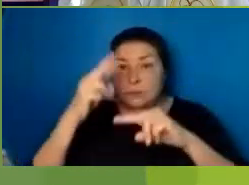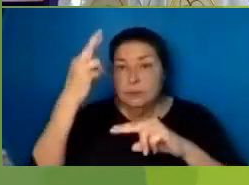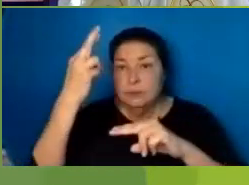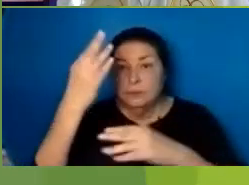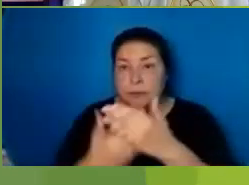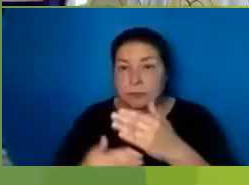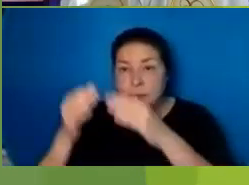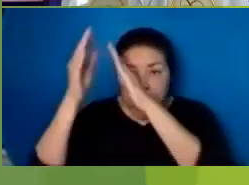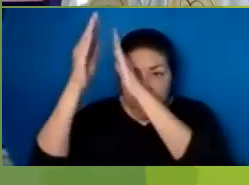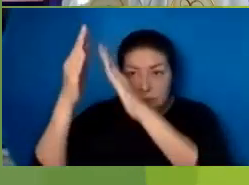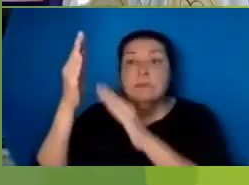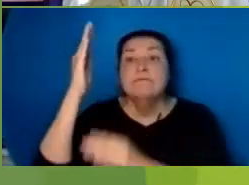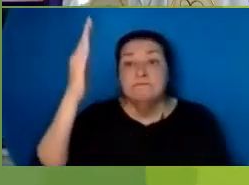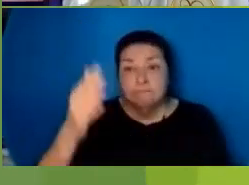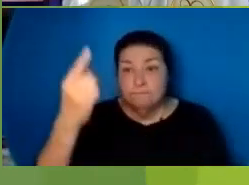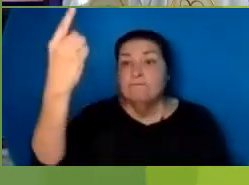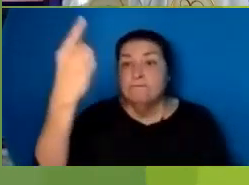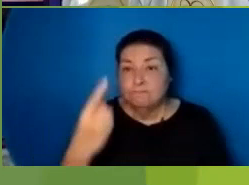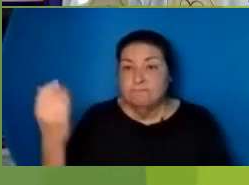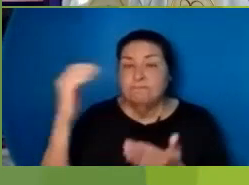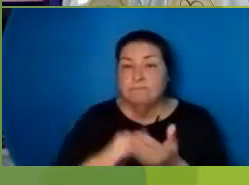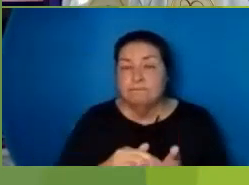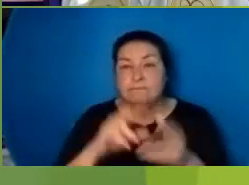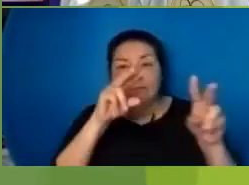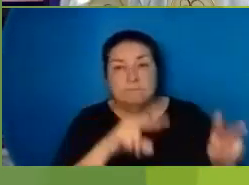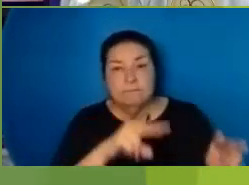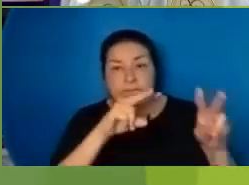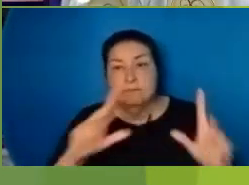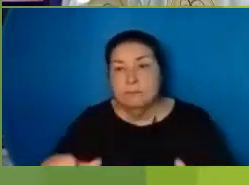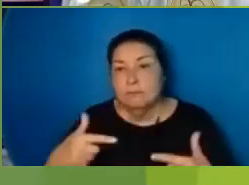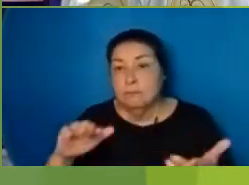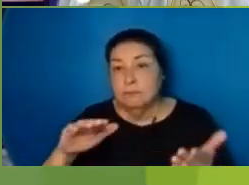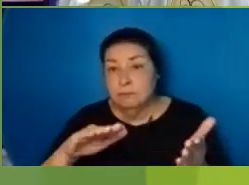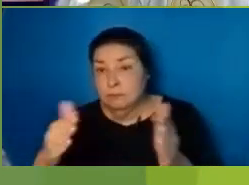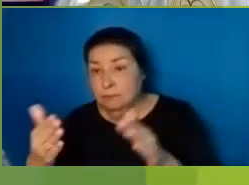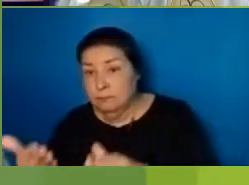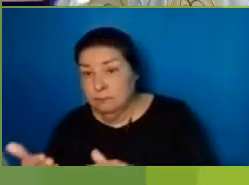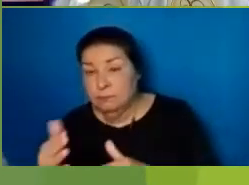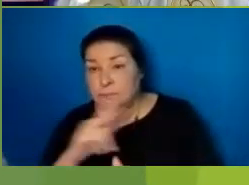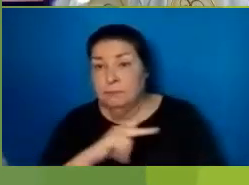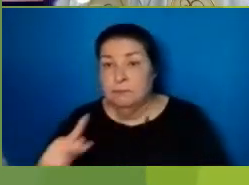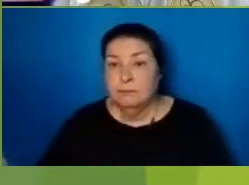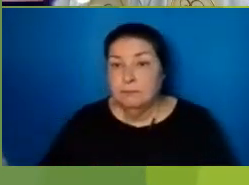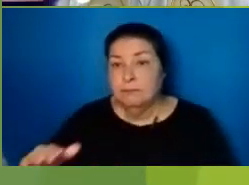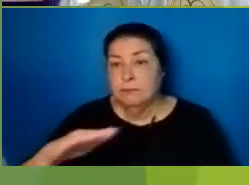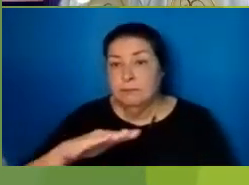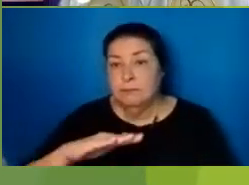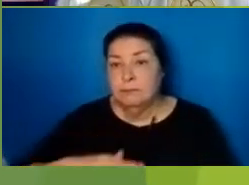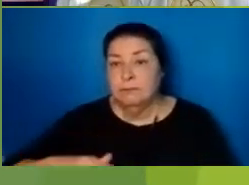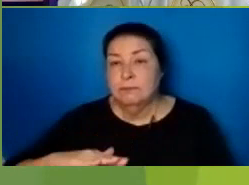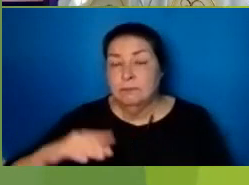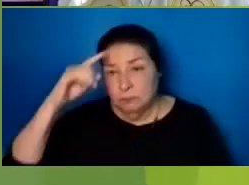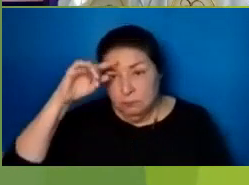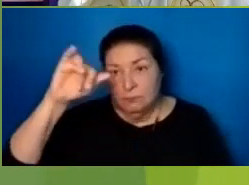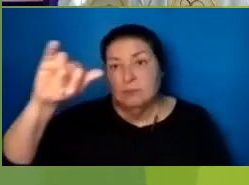And He Will Come Again With Glory To Judge The Living And The Dead And Whose Kingdom Will Have No End I